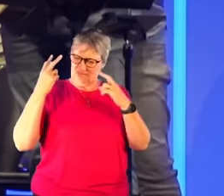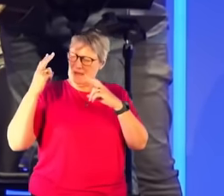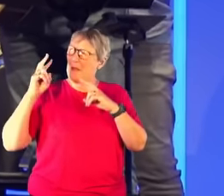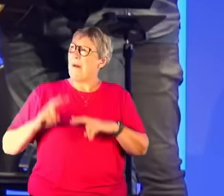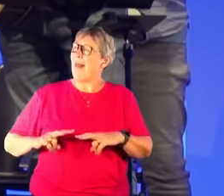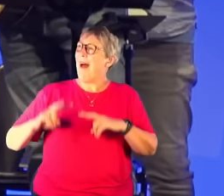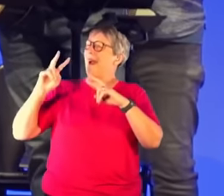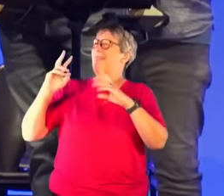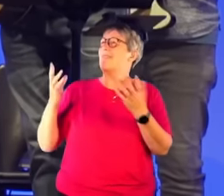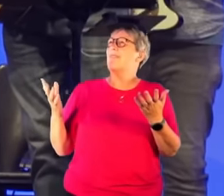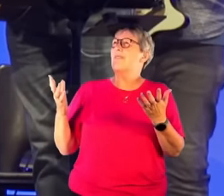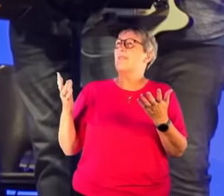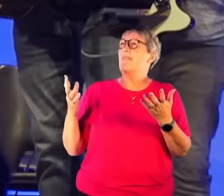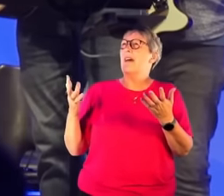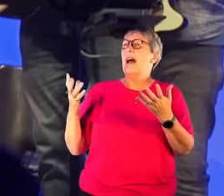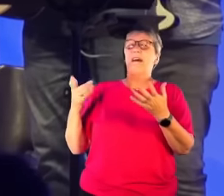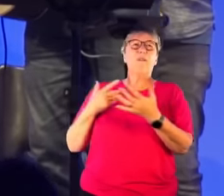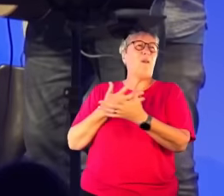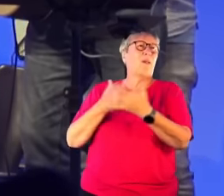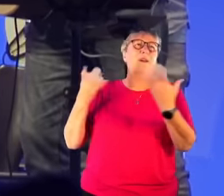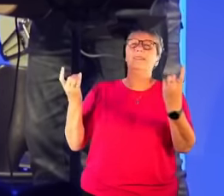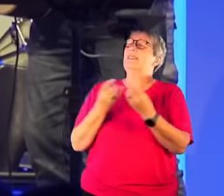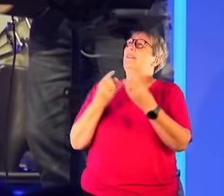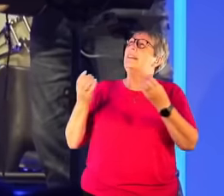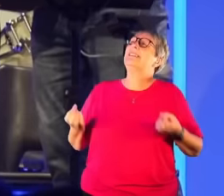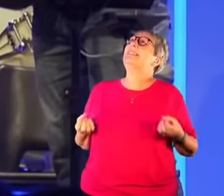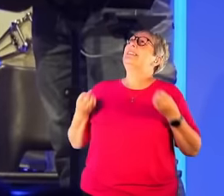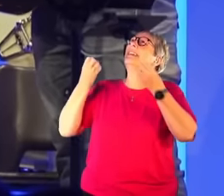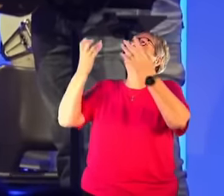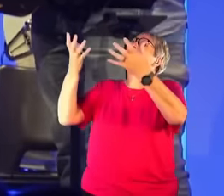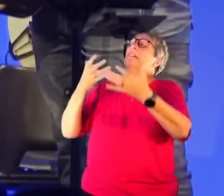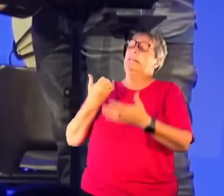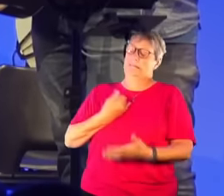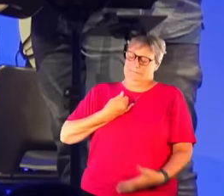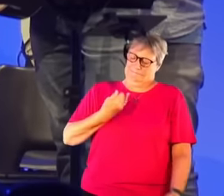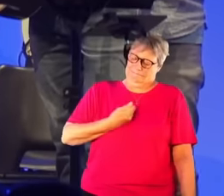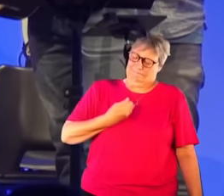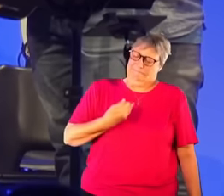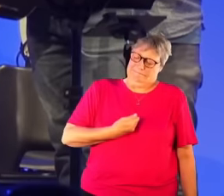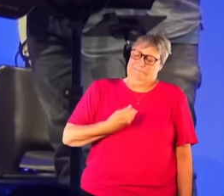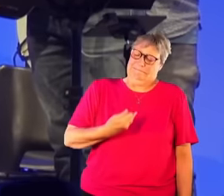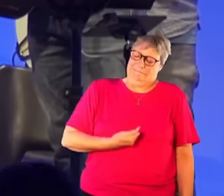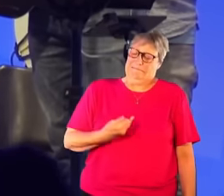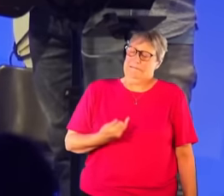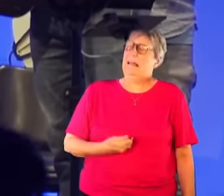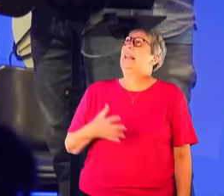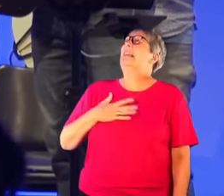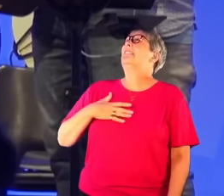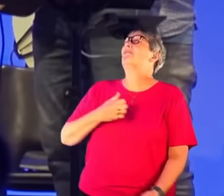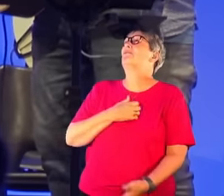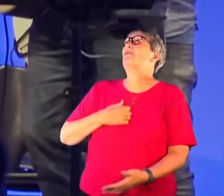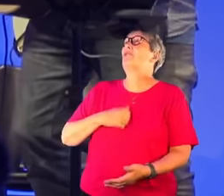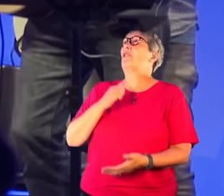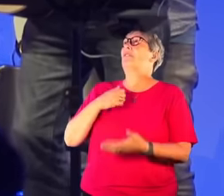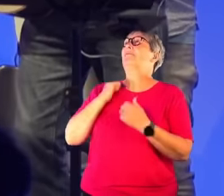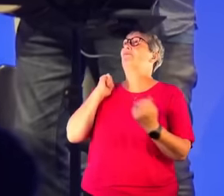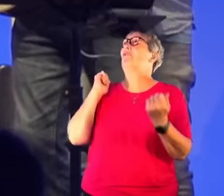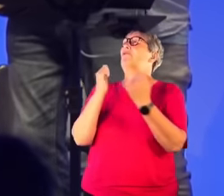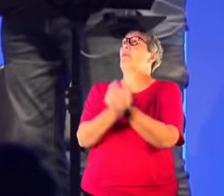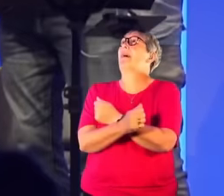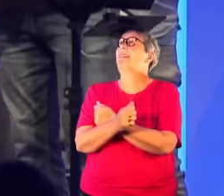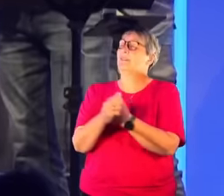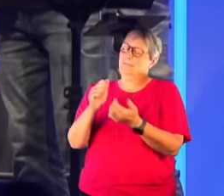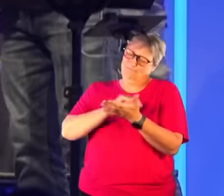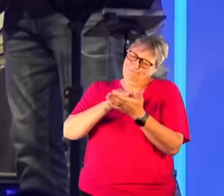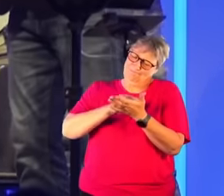got a lot to give to God, a lot of sin in my life that I need to kind of repent of. And so I wrote a